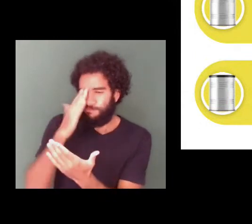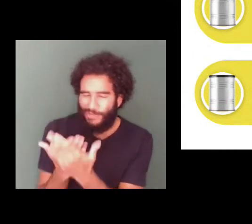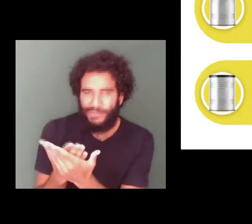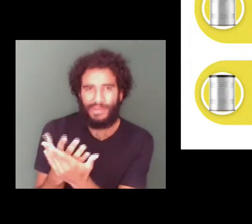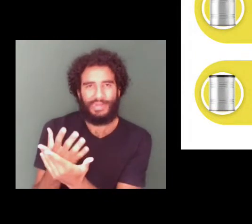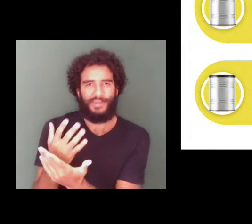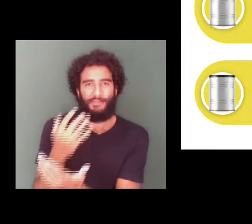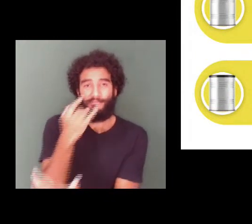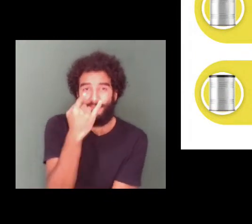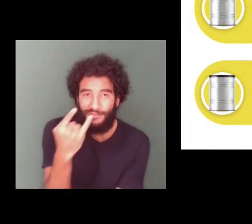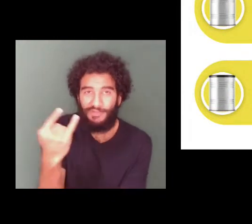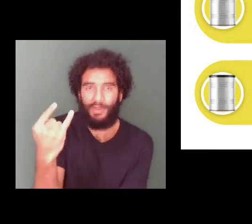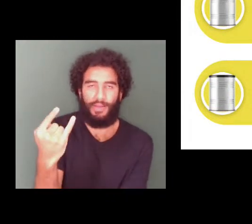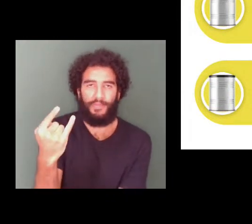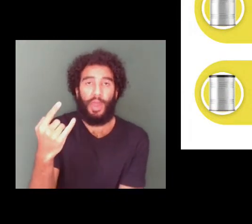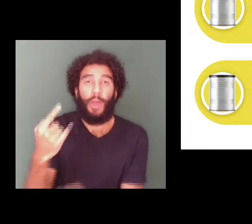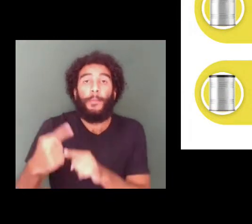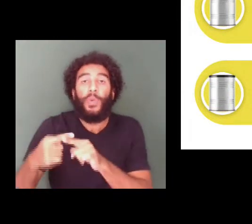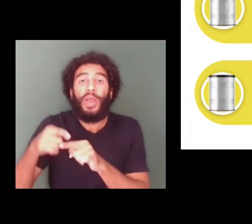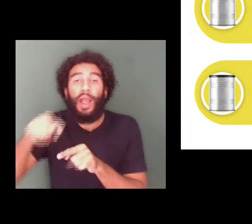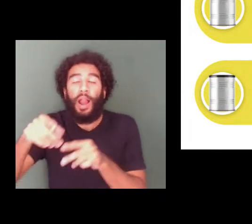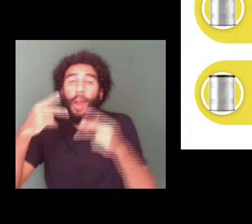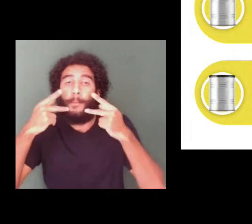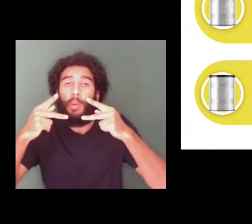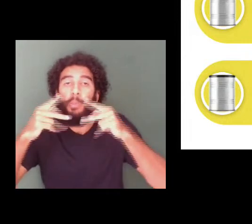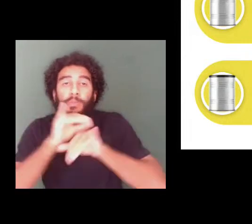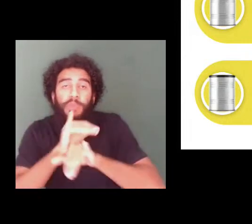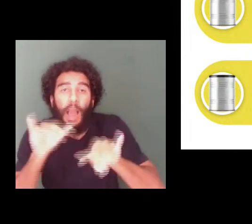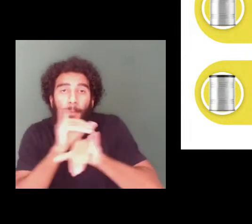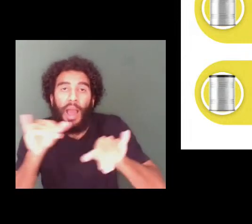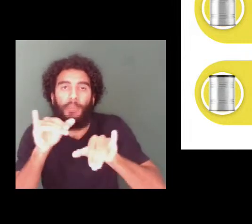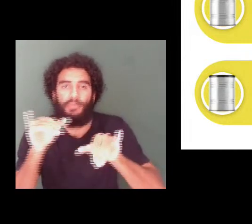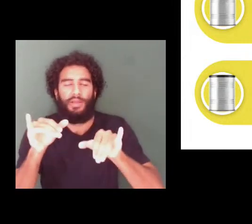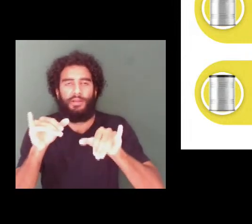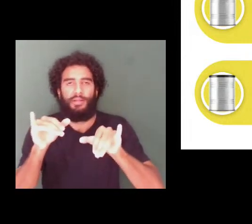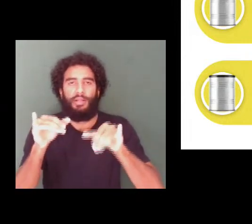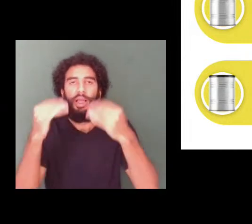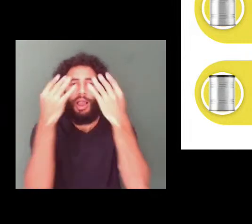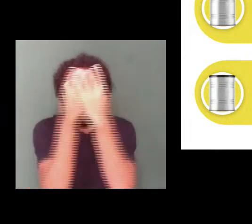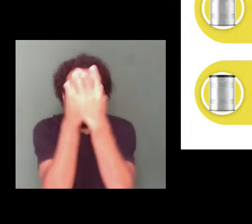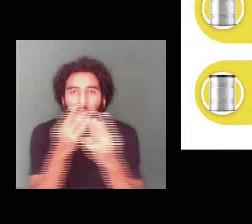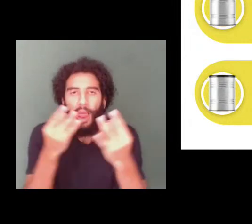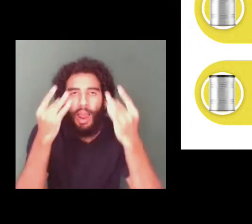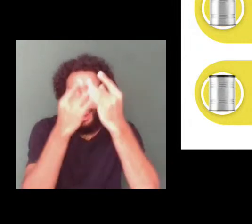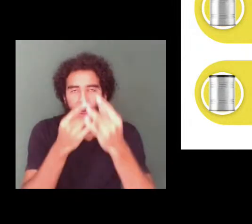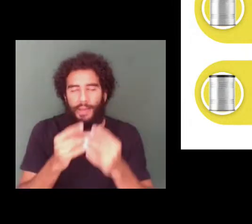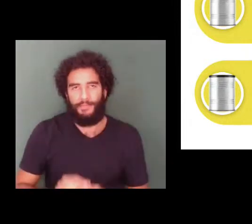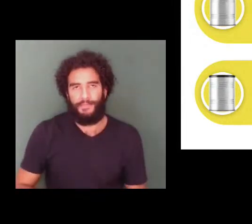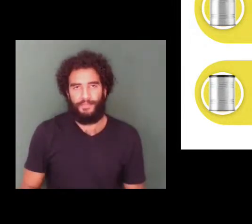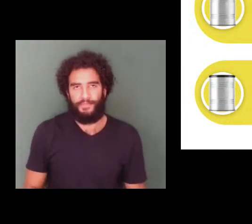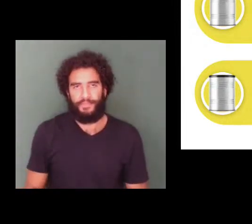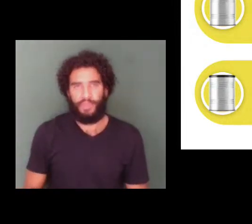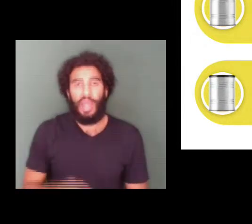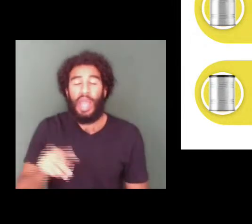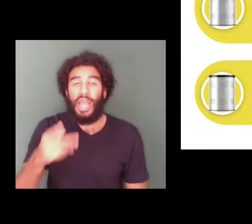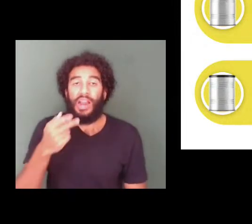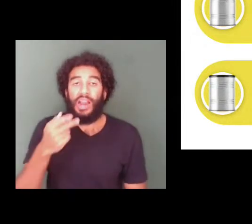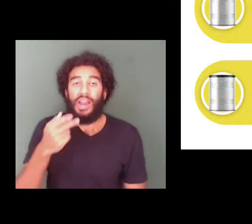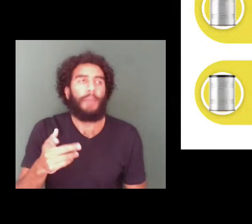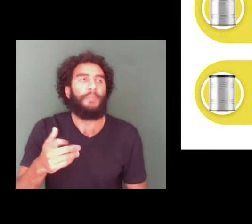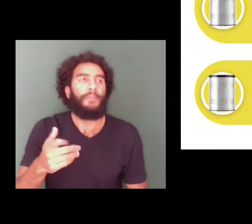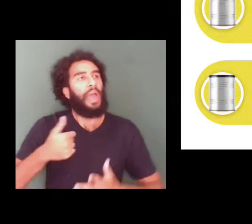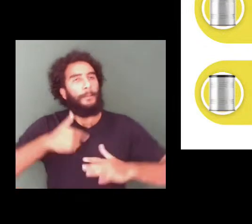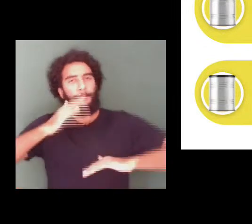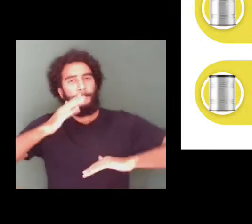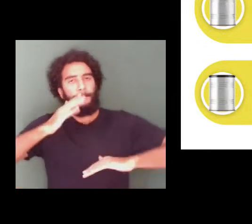professionals. We know that health professionals are the main source of education for many families on infant feeding, and the companies across the board are using